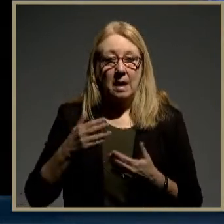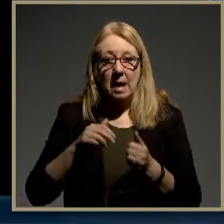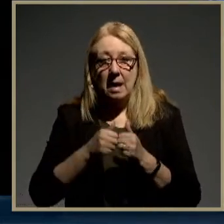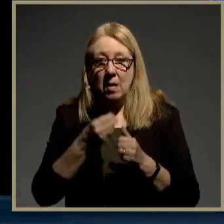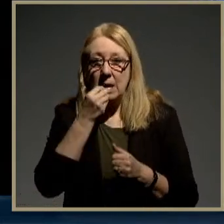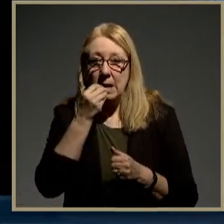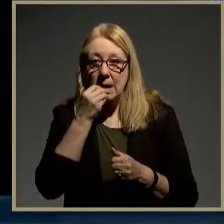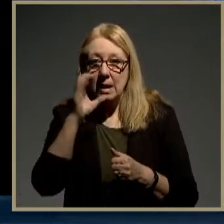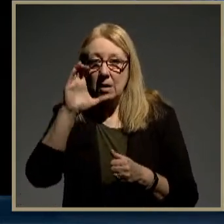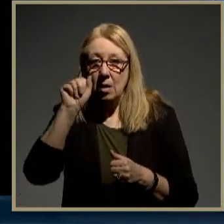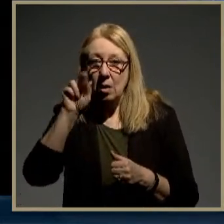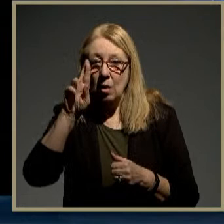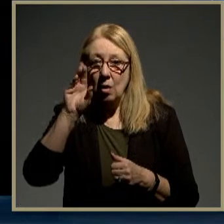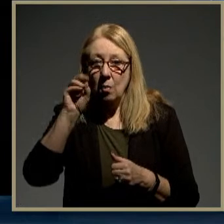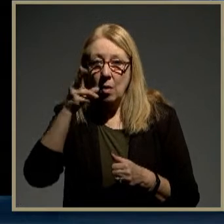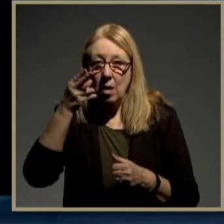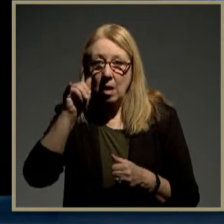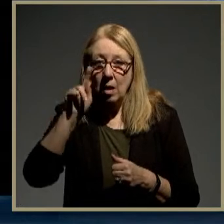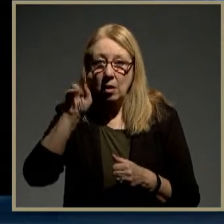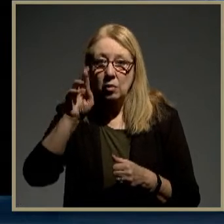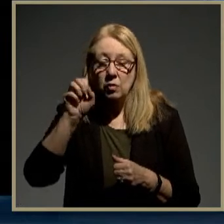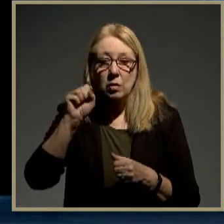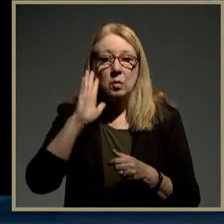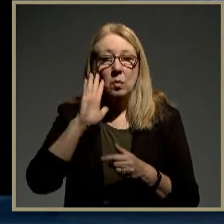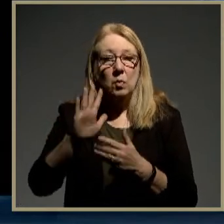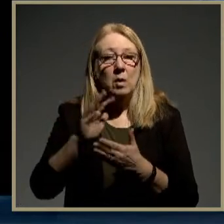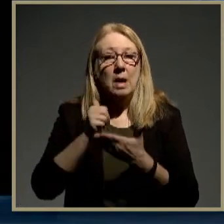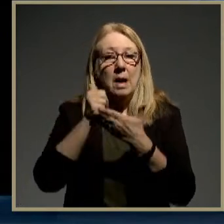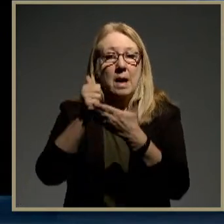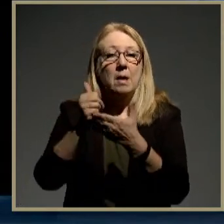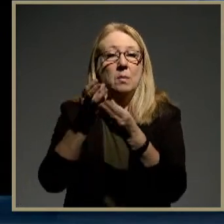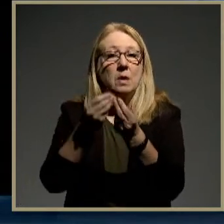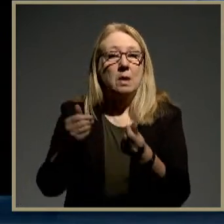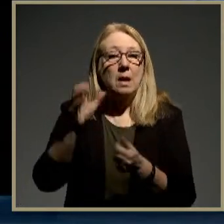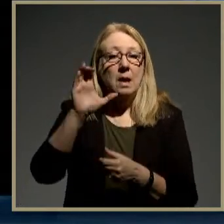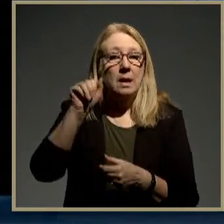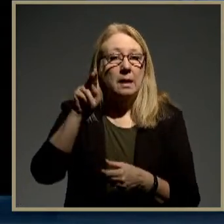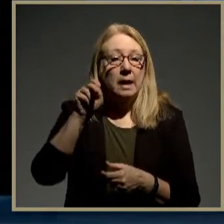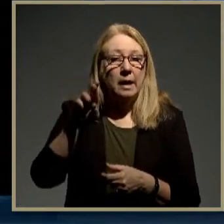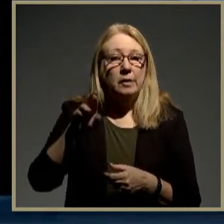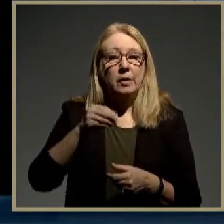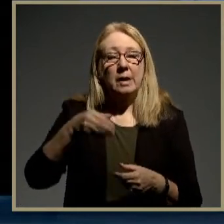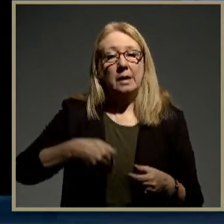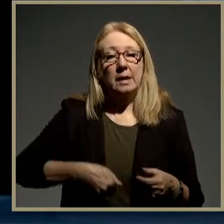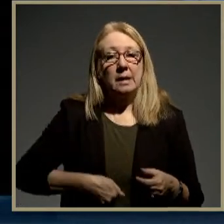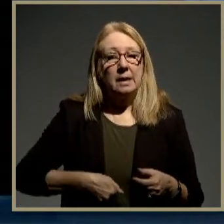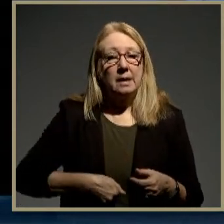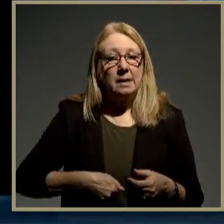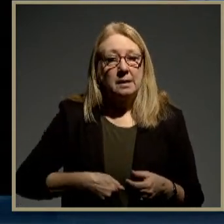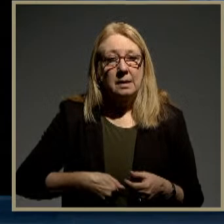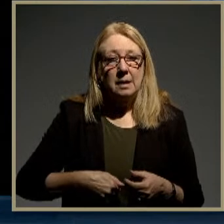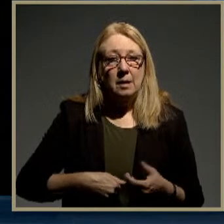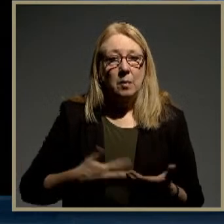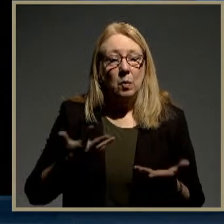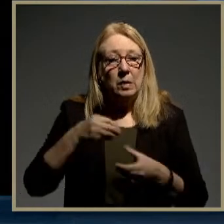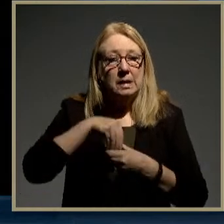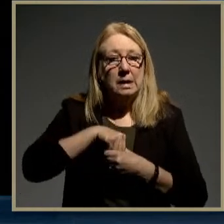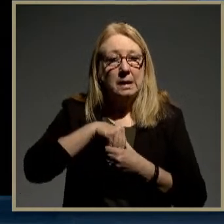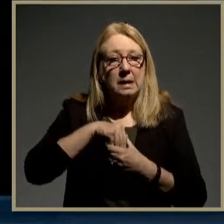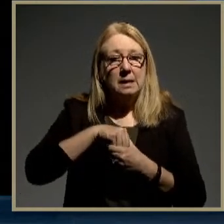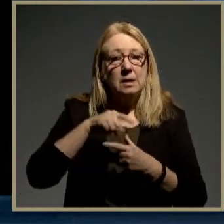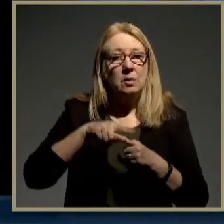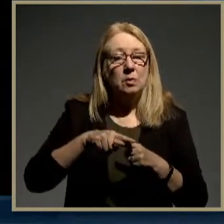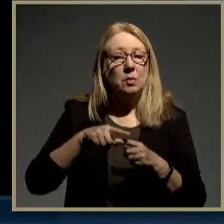carbohydrate metabolism in the treatment of cancer, the effect of diet on gut microbiome, the effect of the gut microbiome on